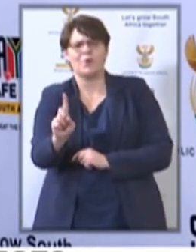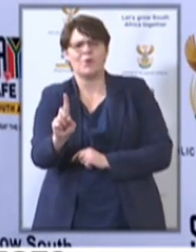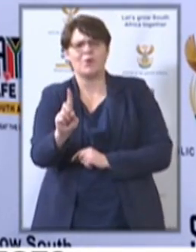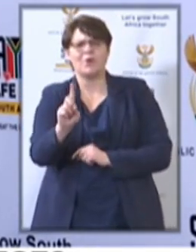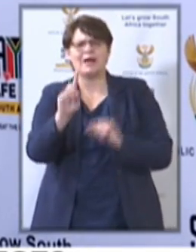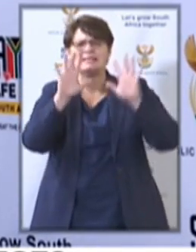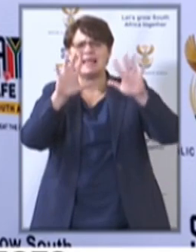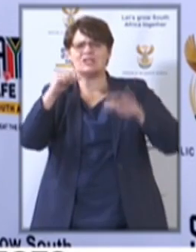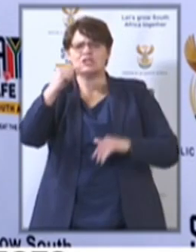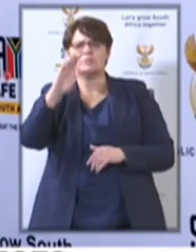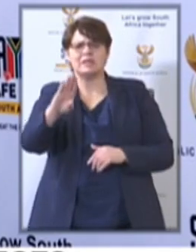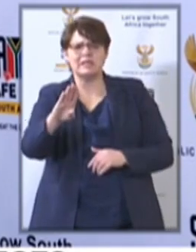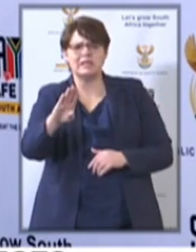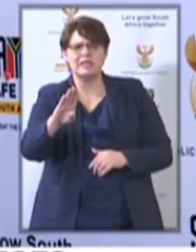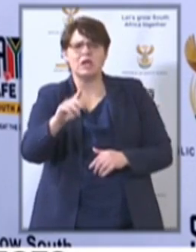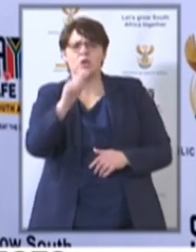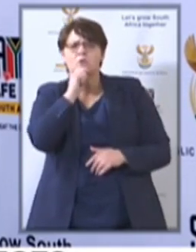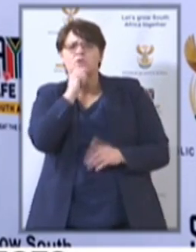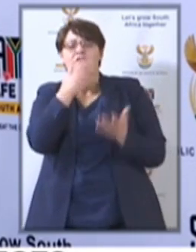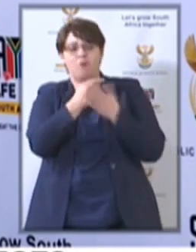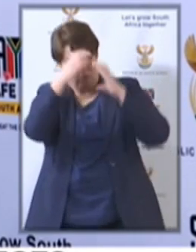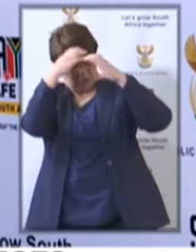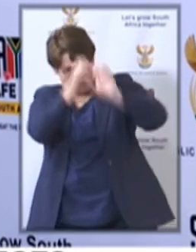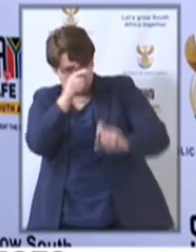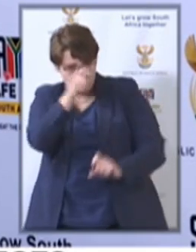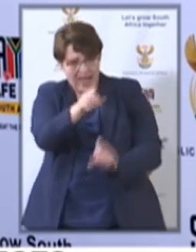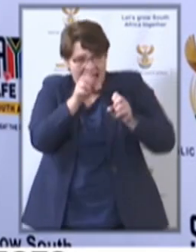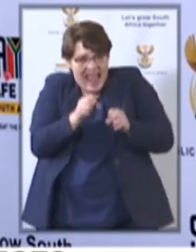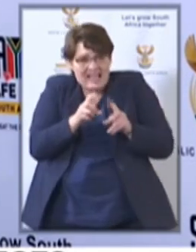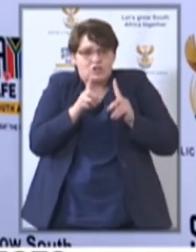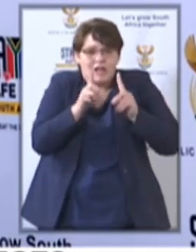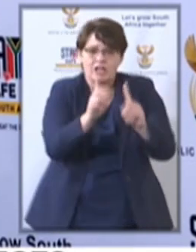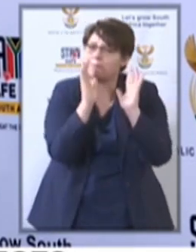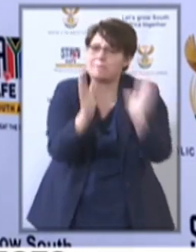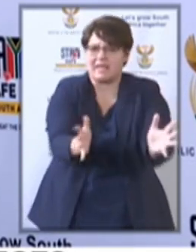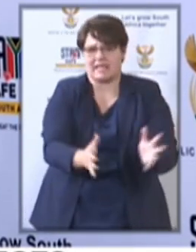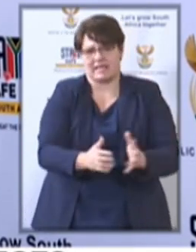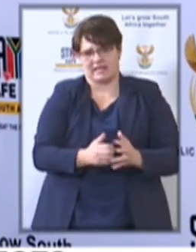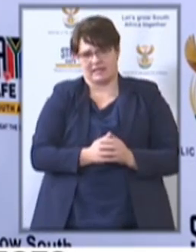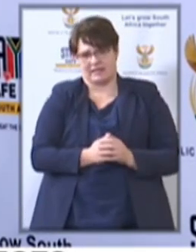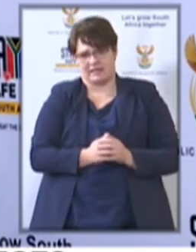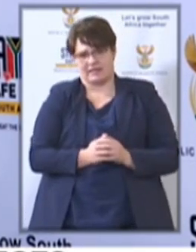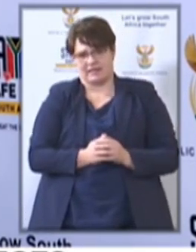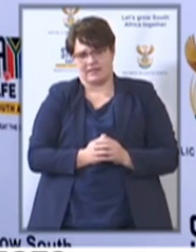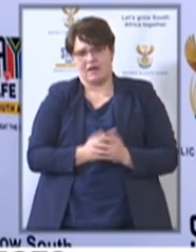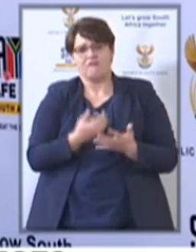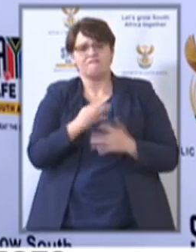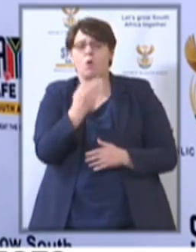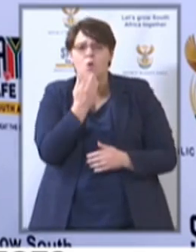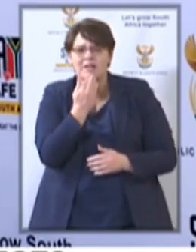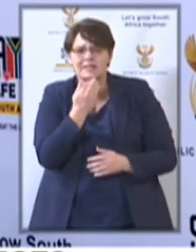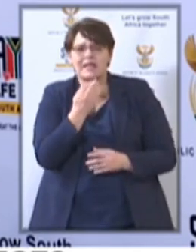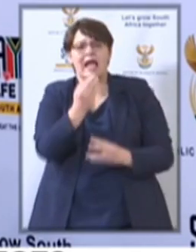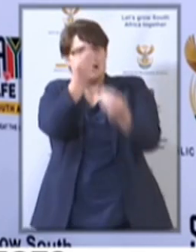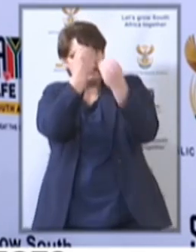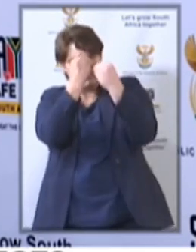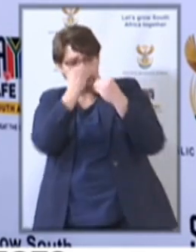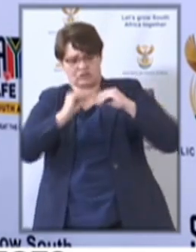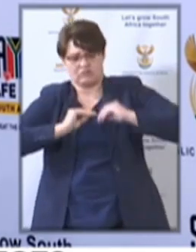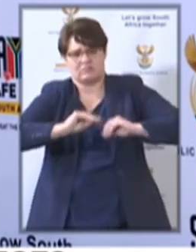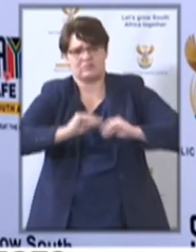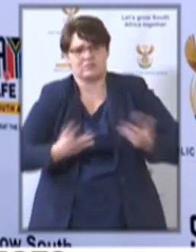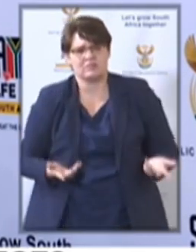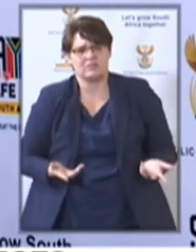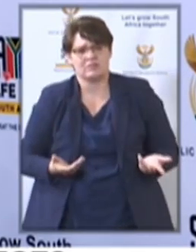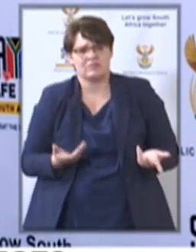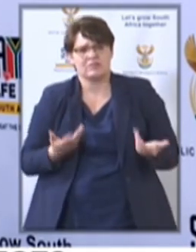data must be used for dedicated online education platforms, for teaching and learning as approved